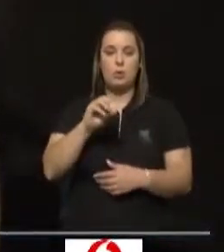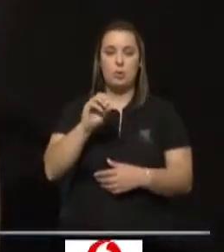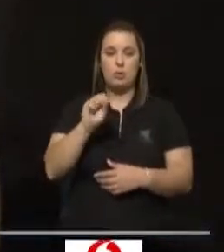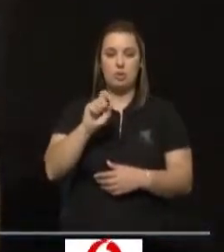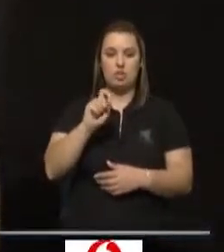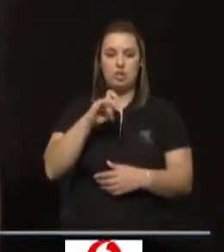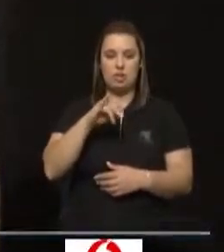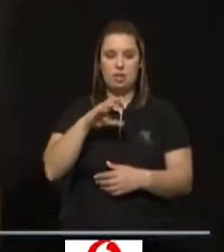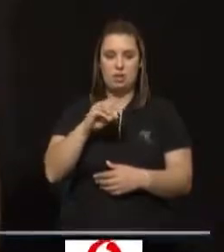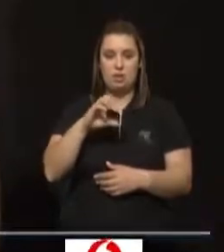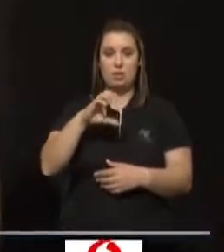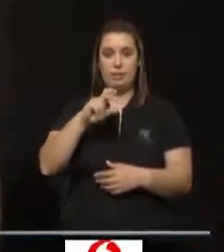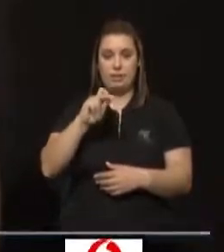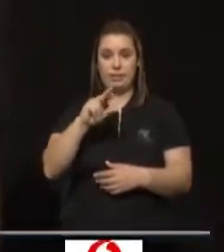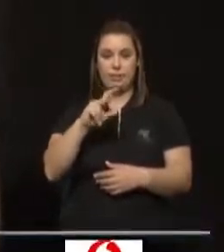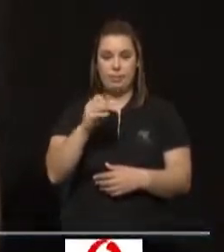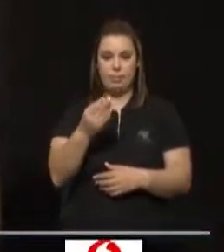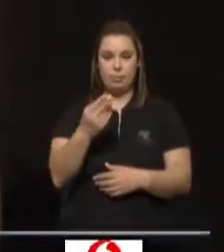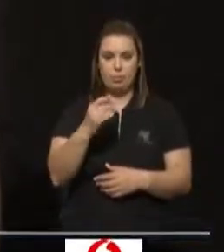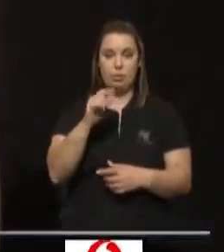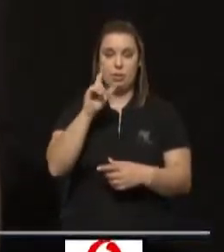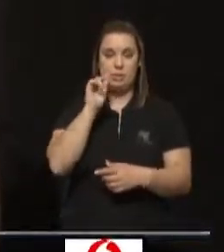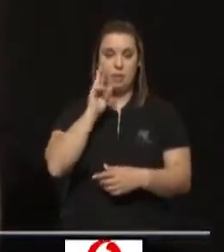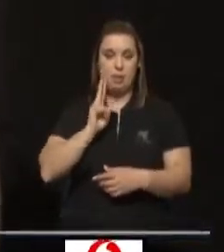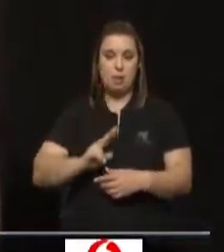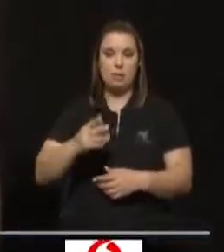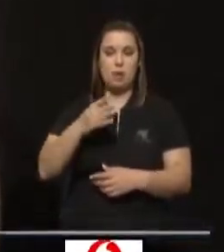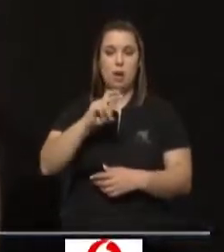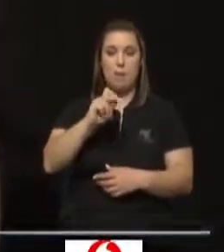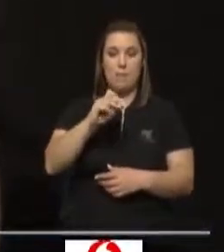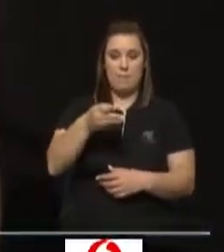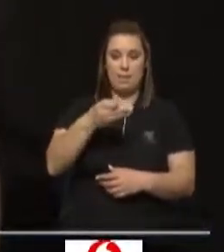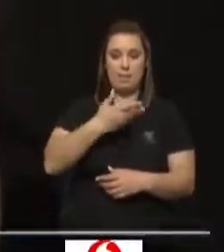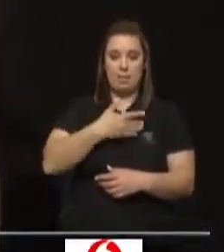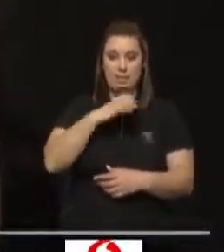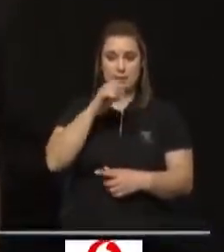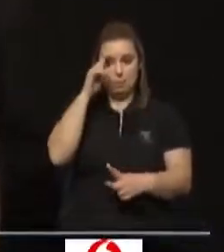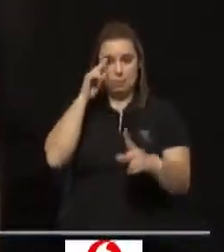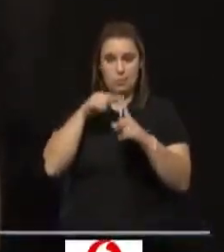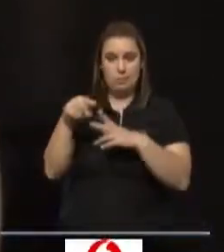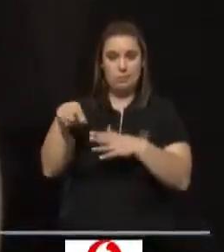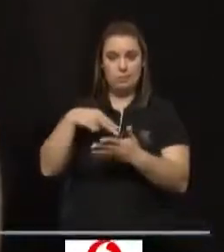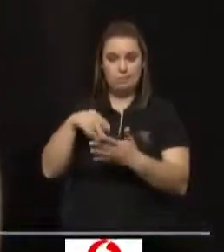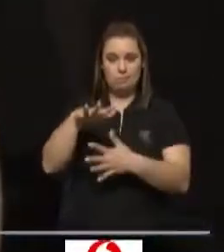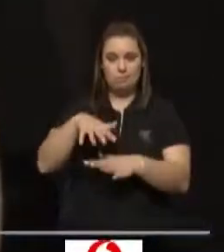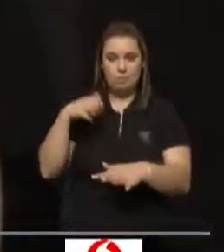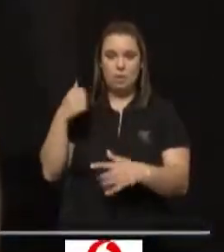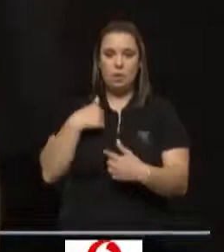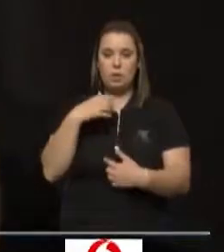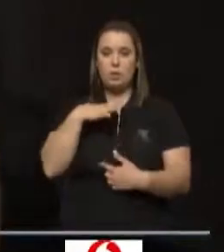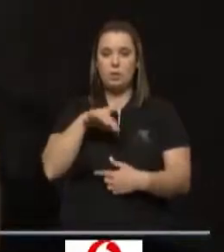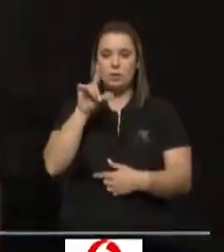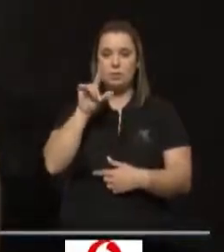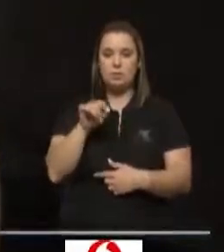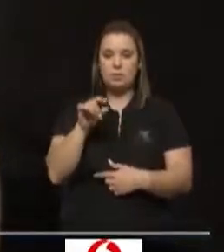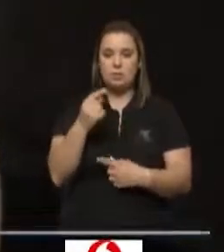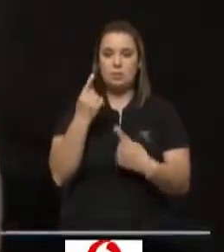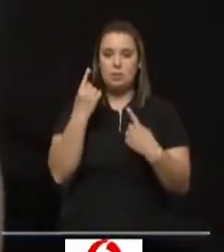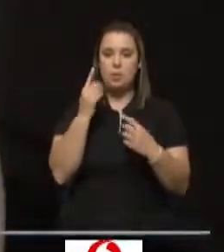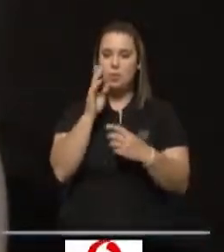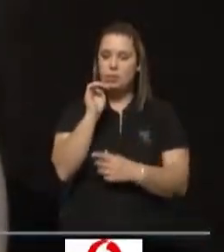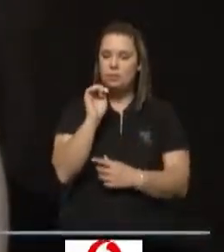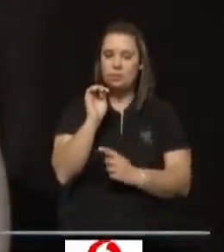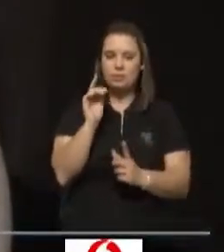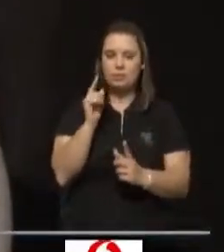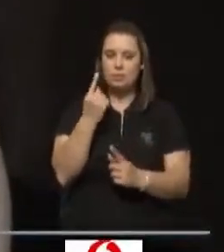greet Rogério Carapuça and the board of the ADBC, APDC, for this magnificent